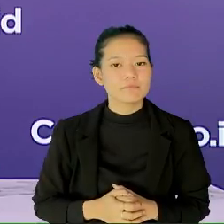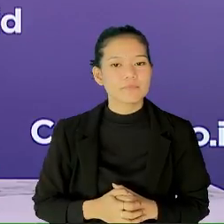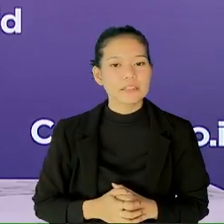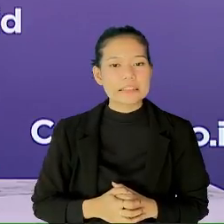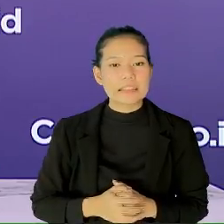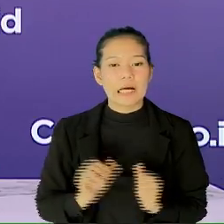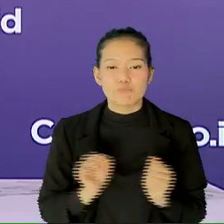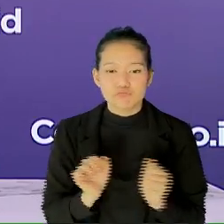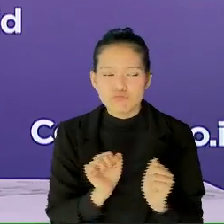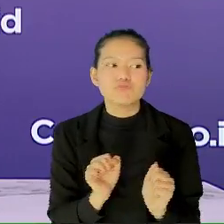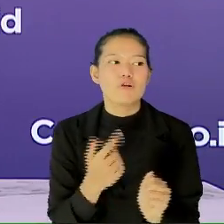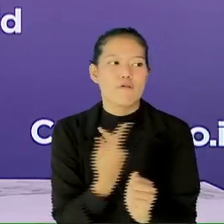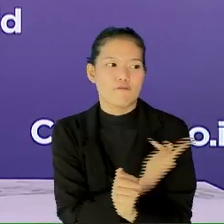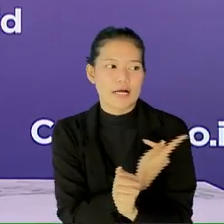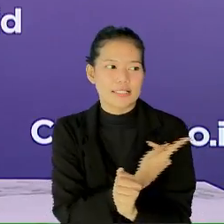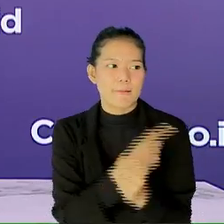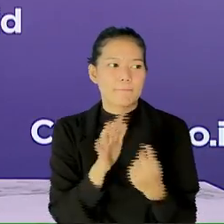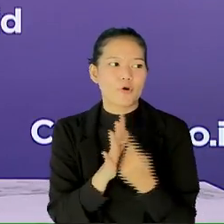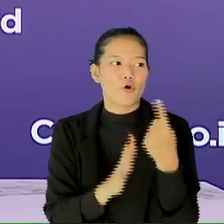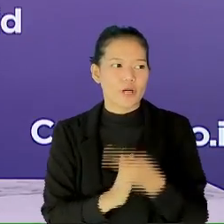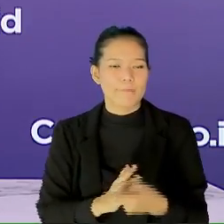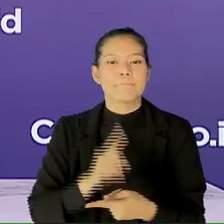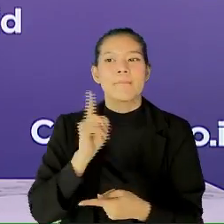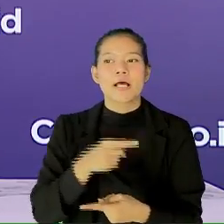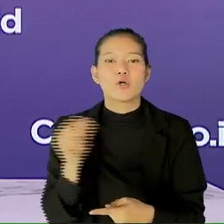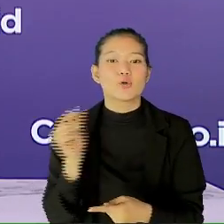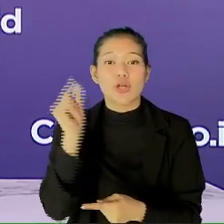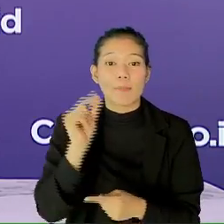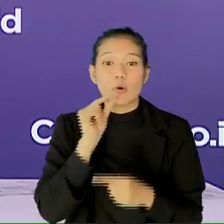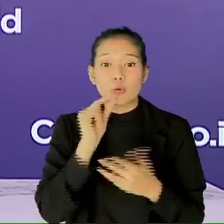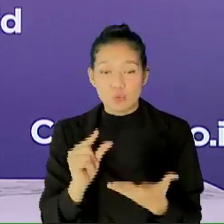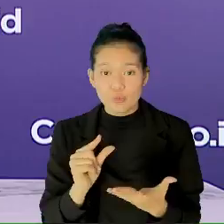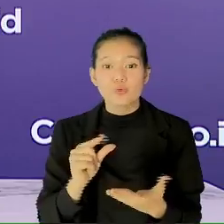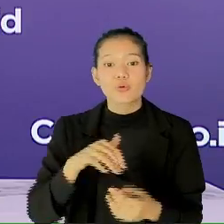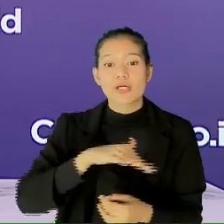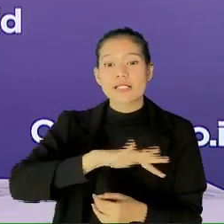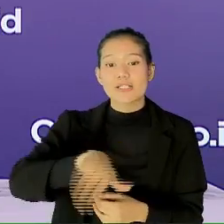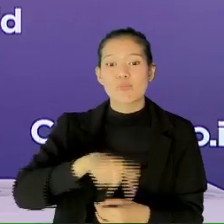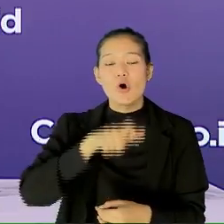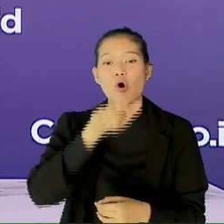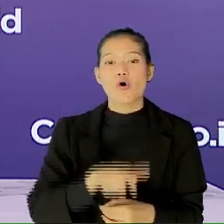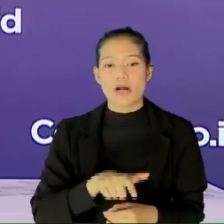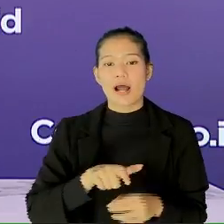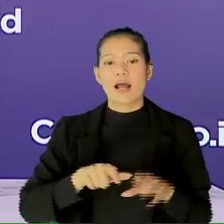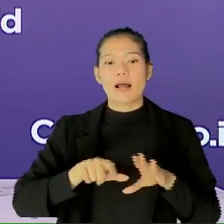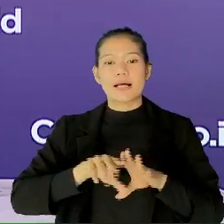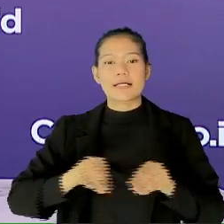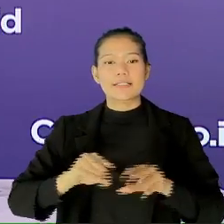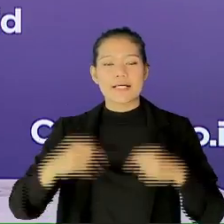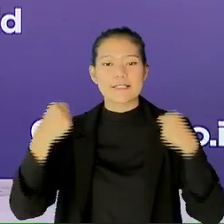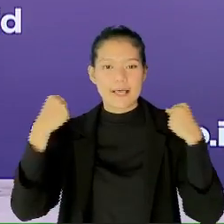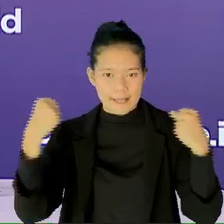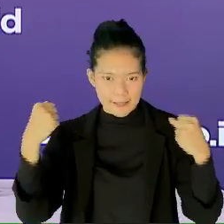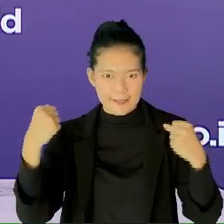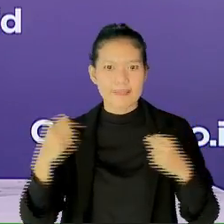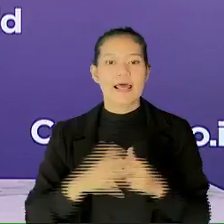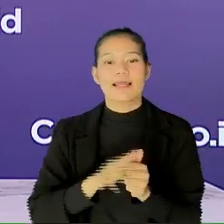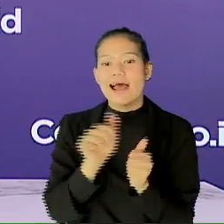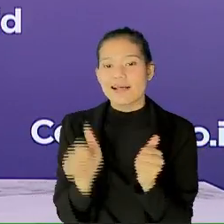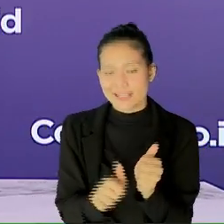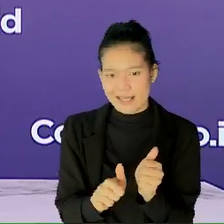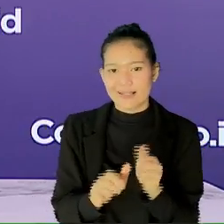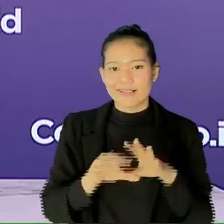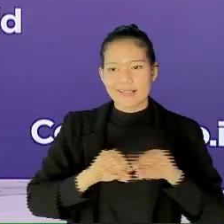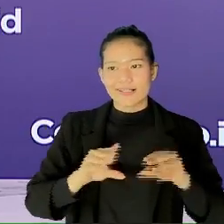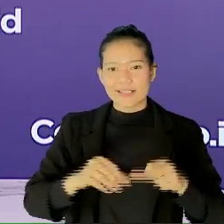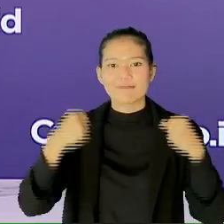the vaccine booster program is still prioritized for all medical and assistant medical workers, as well as